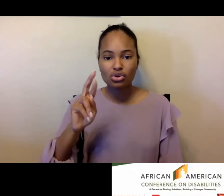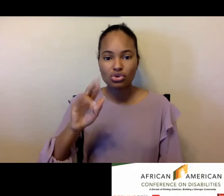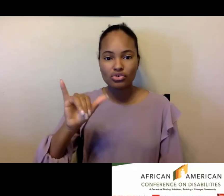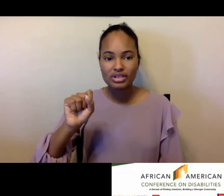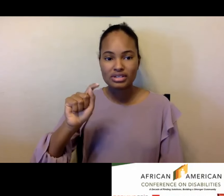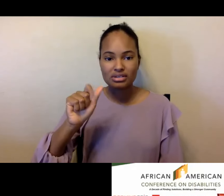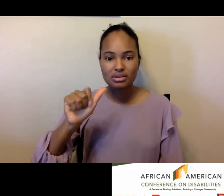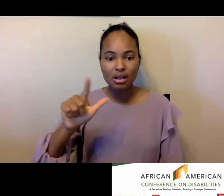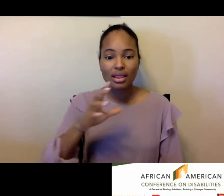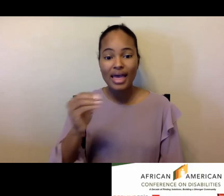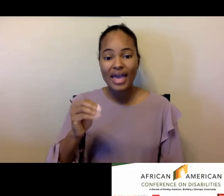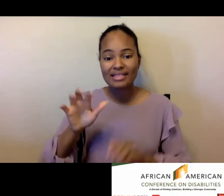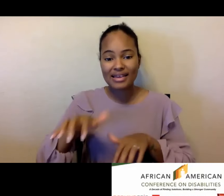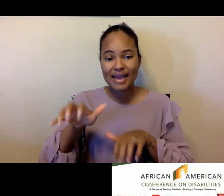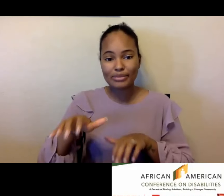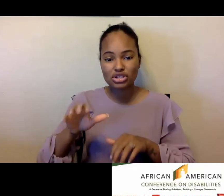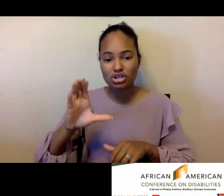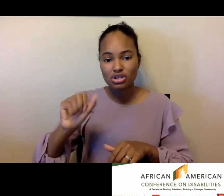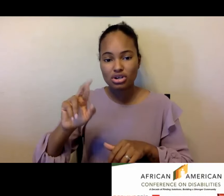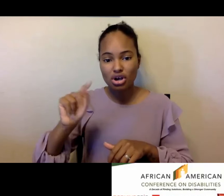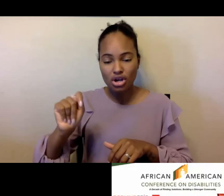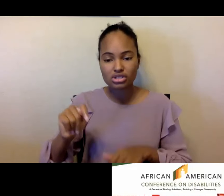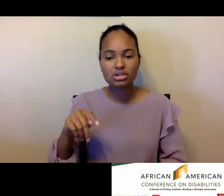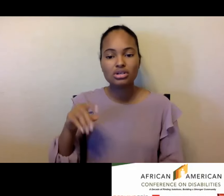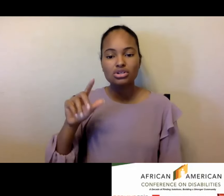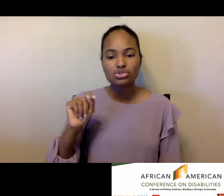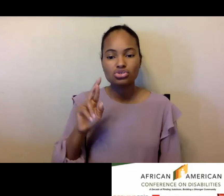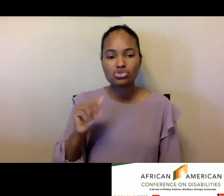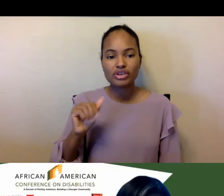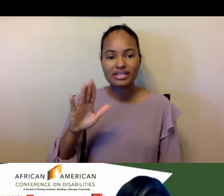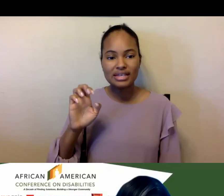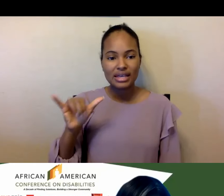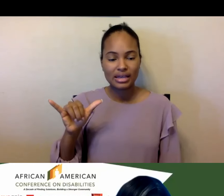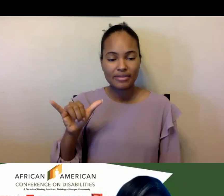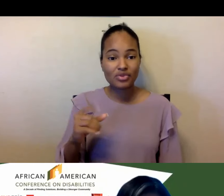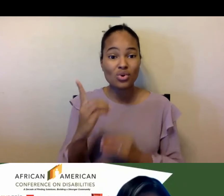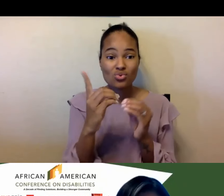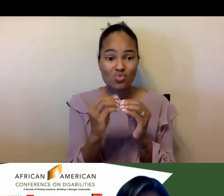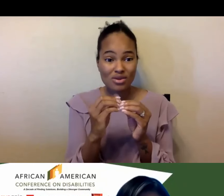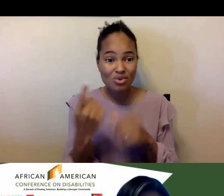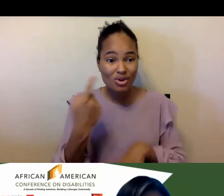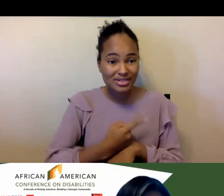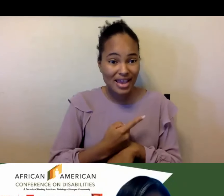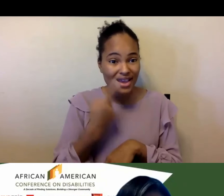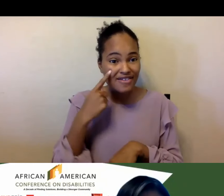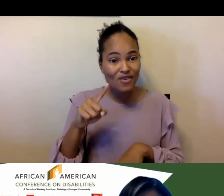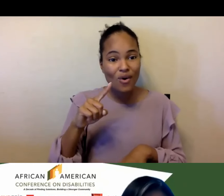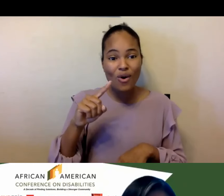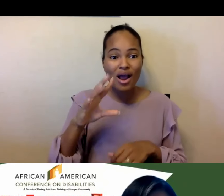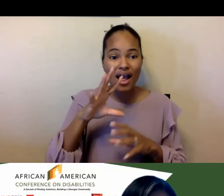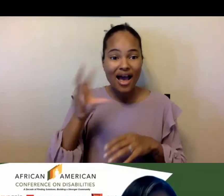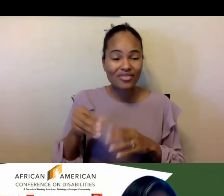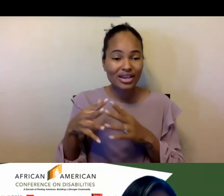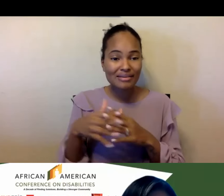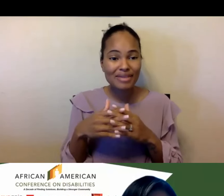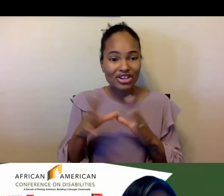Tracy, again, thank you for your hard work. We have one more day of the African American Conference on Thursday at 9